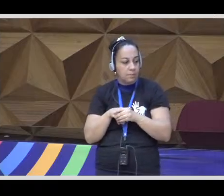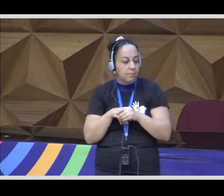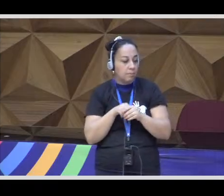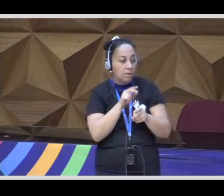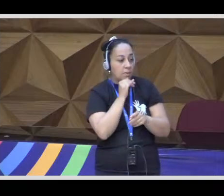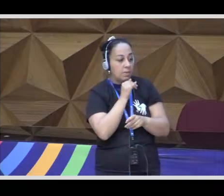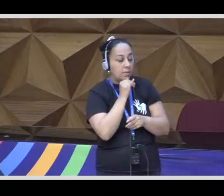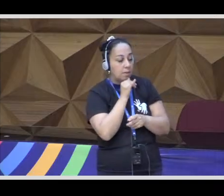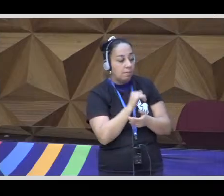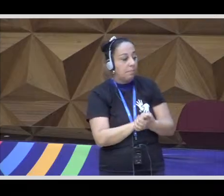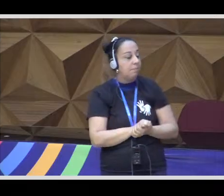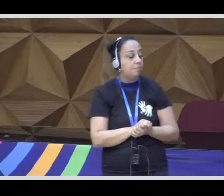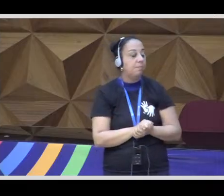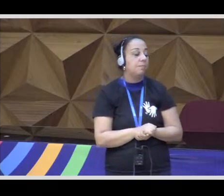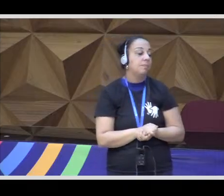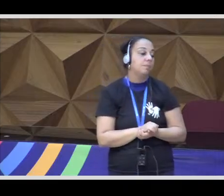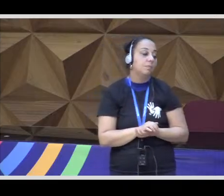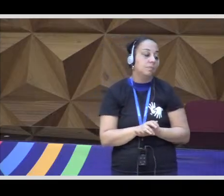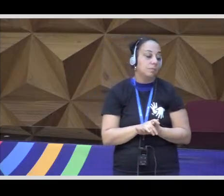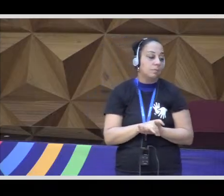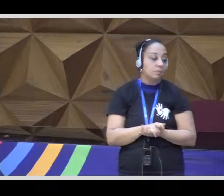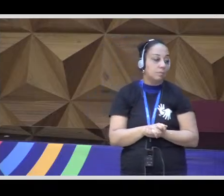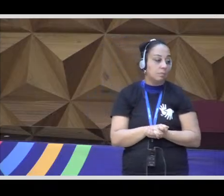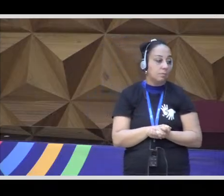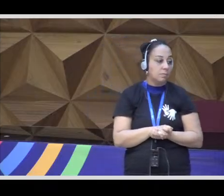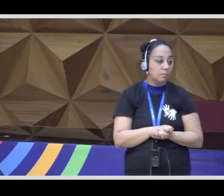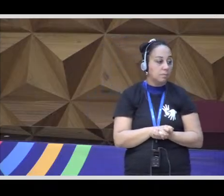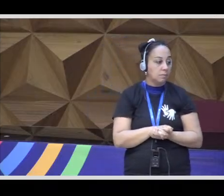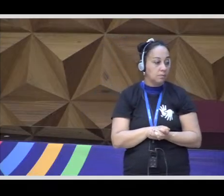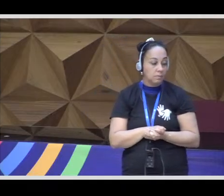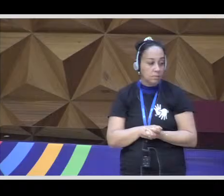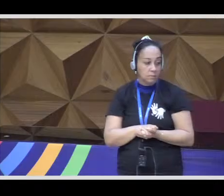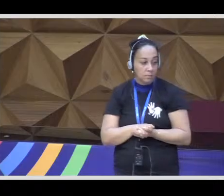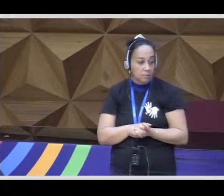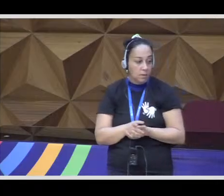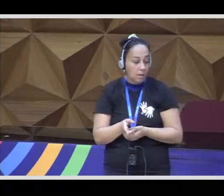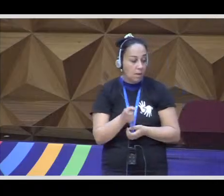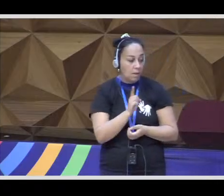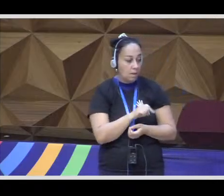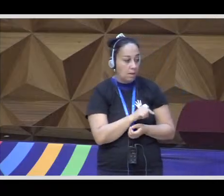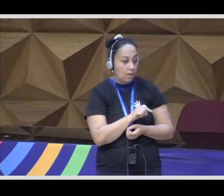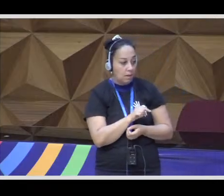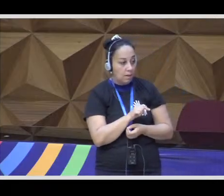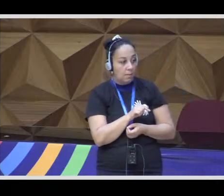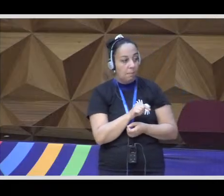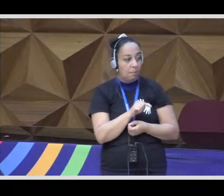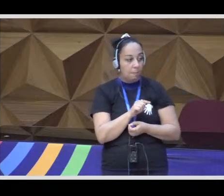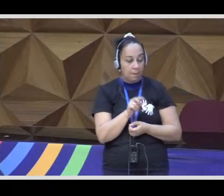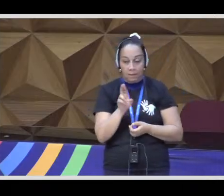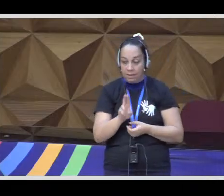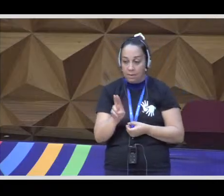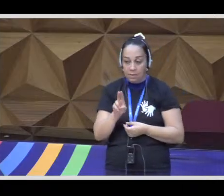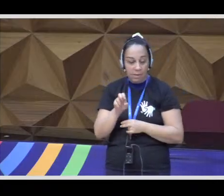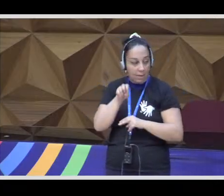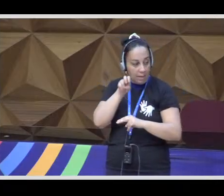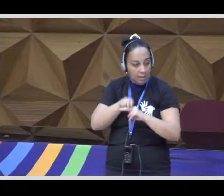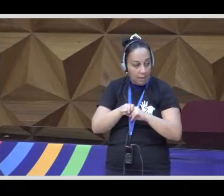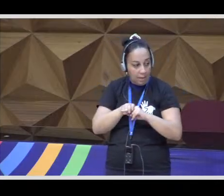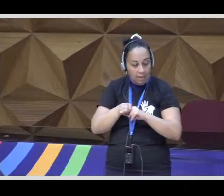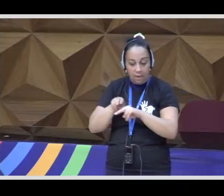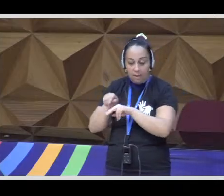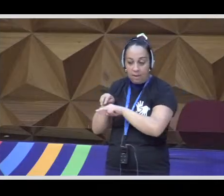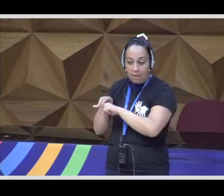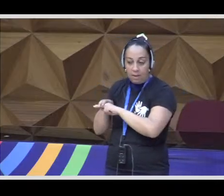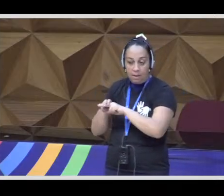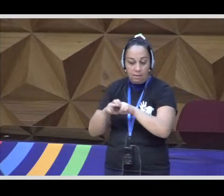get the chair rotating. So here, we're using the rotating chair again. And here